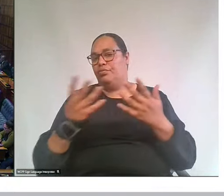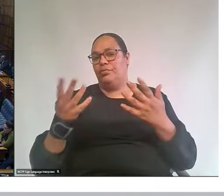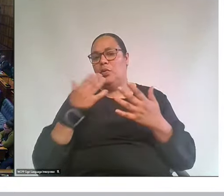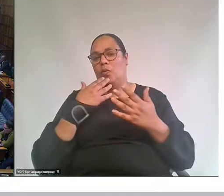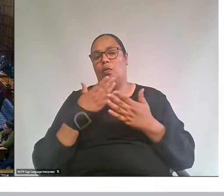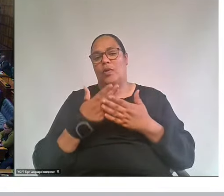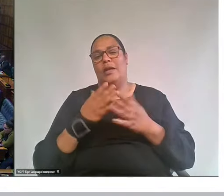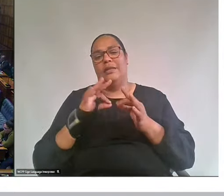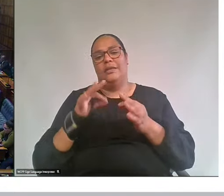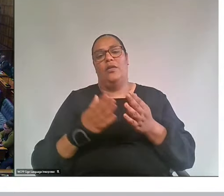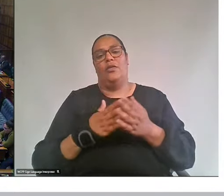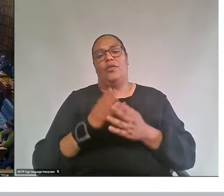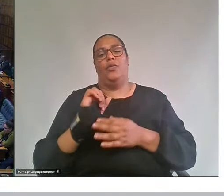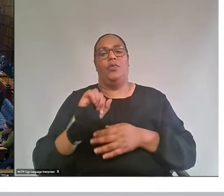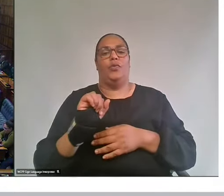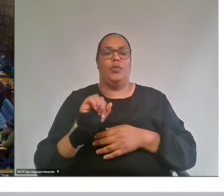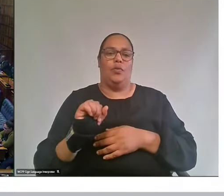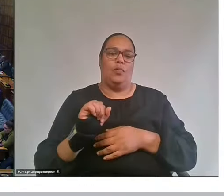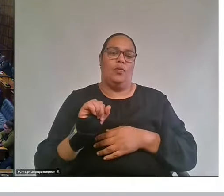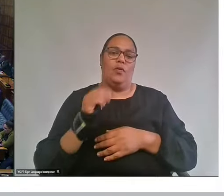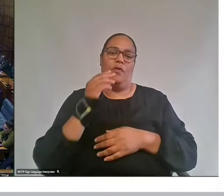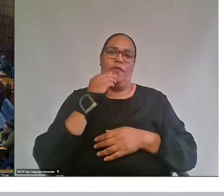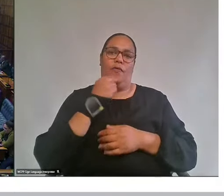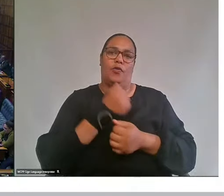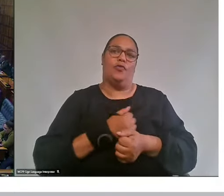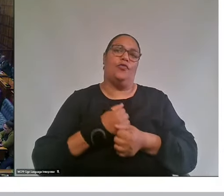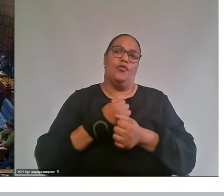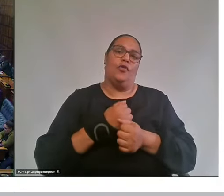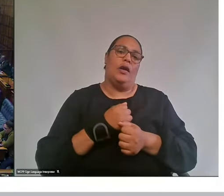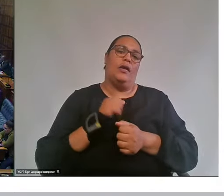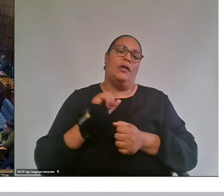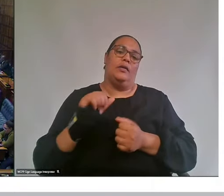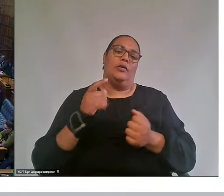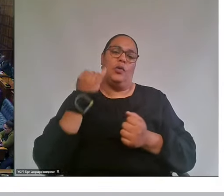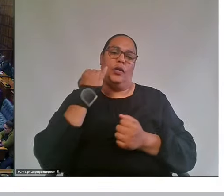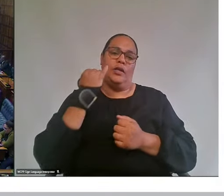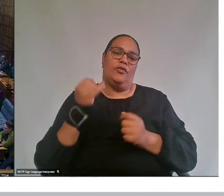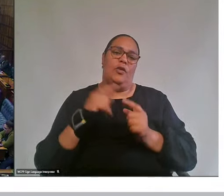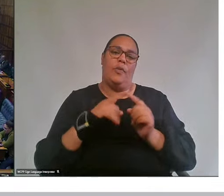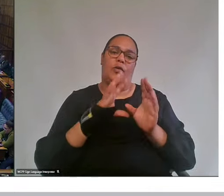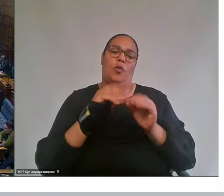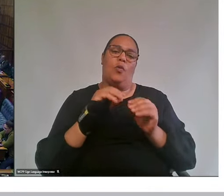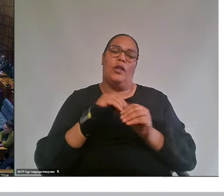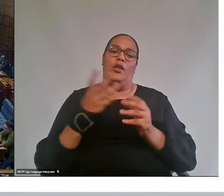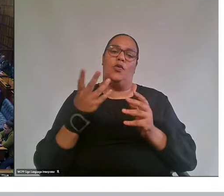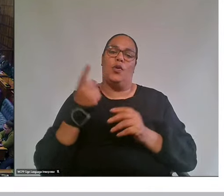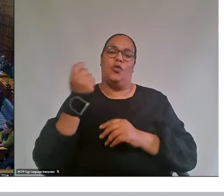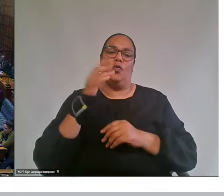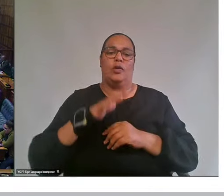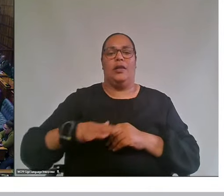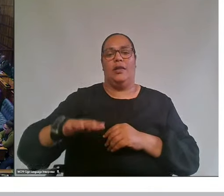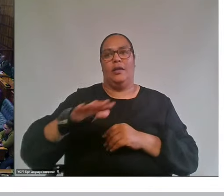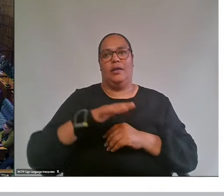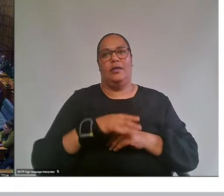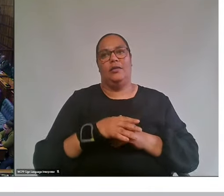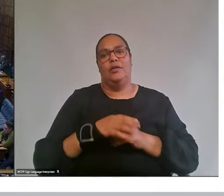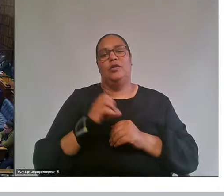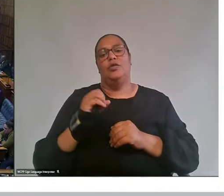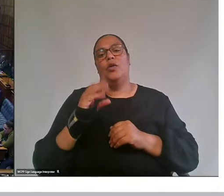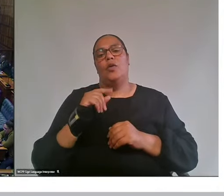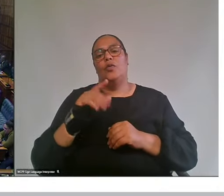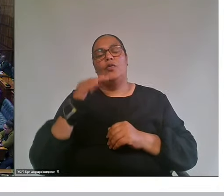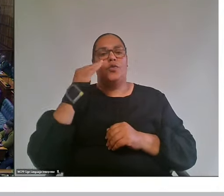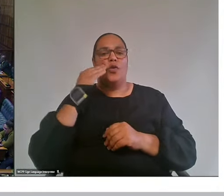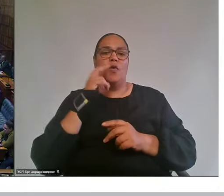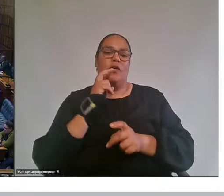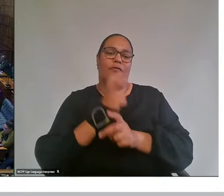through those food truck uh for that food truck um initiative and those are all in rural areas um you know the